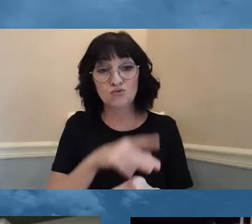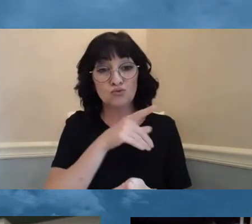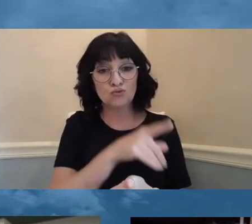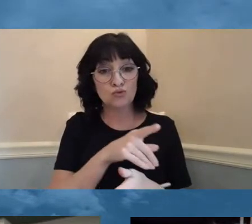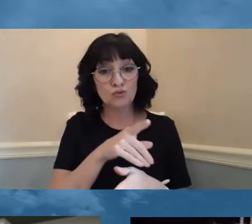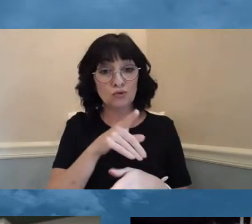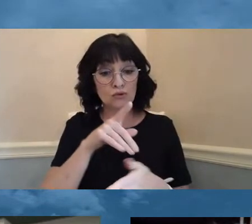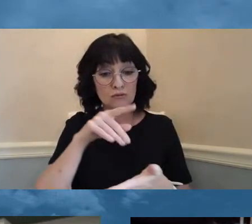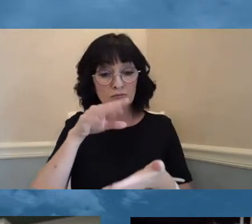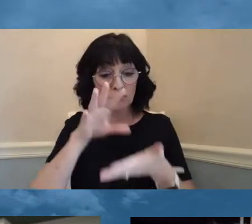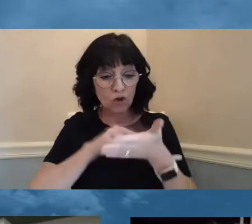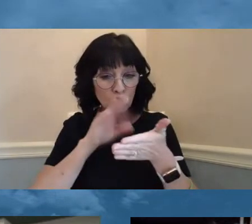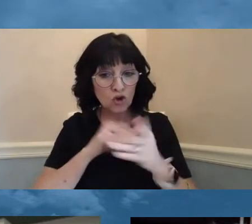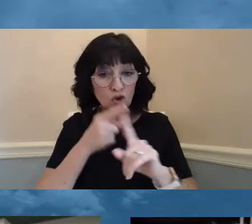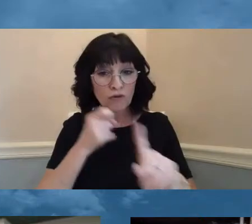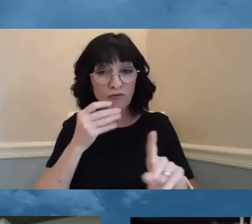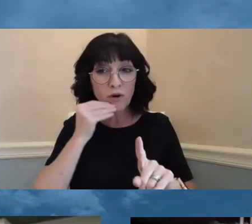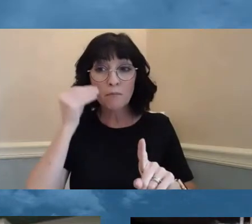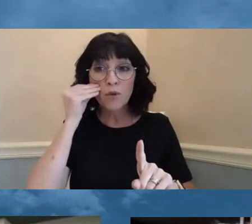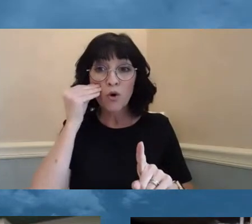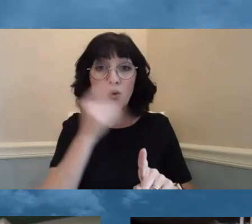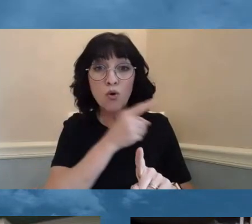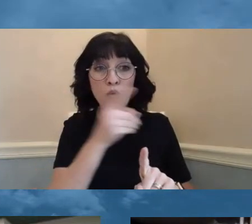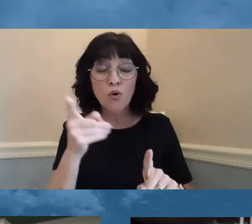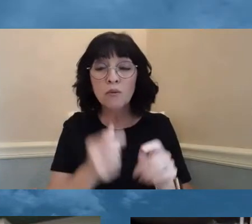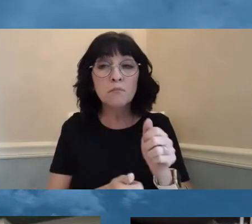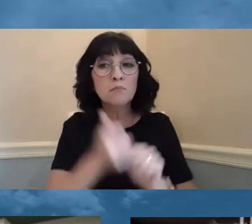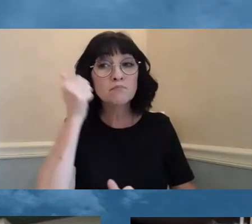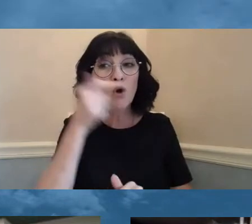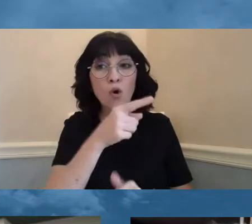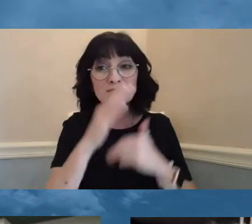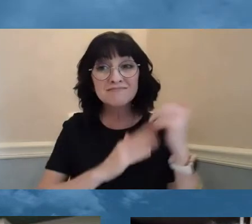school districts and leadership and teachers are as well.